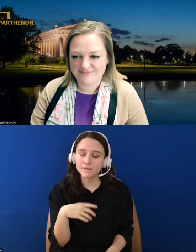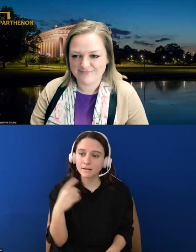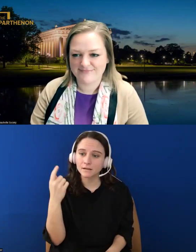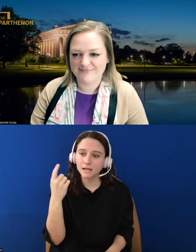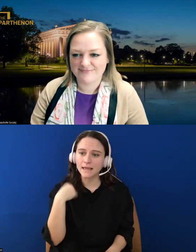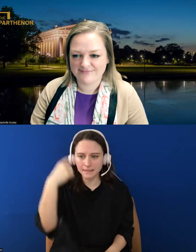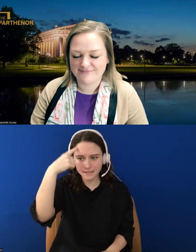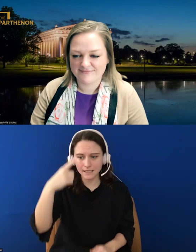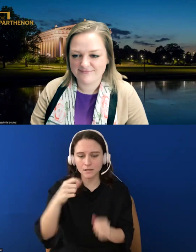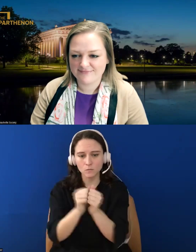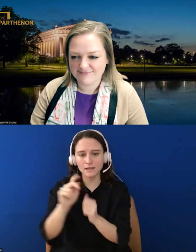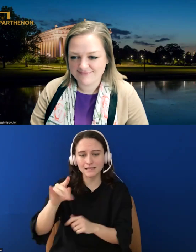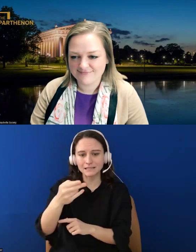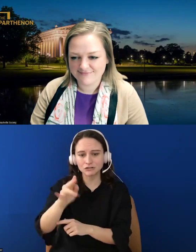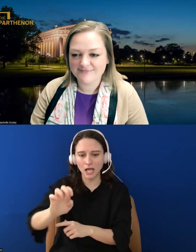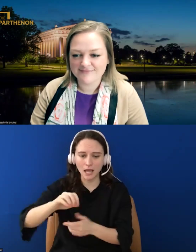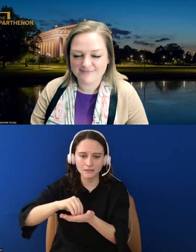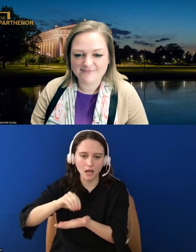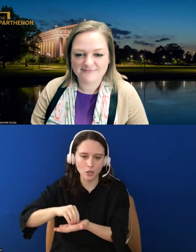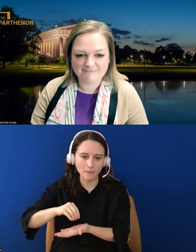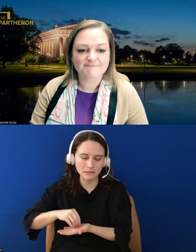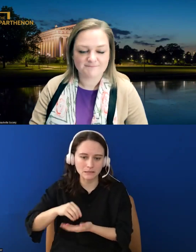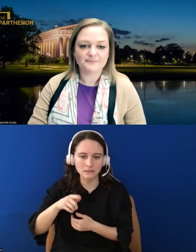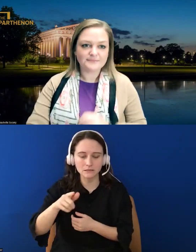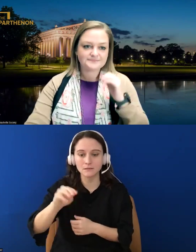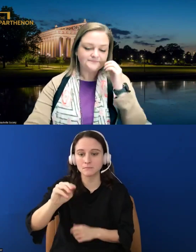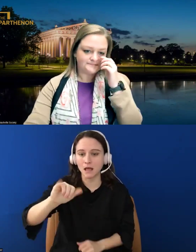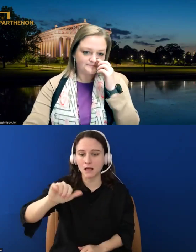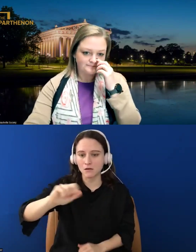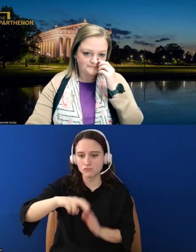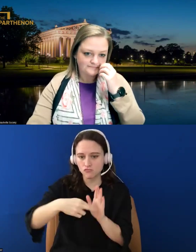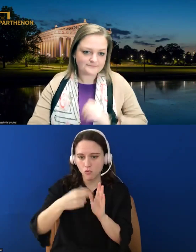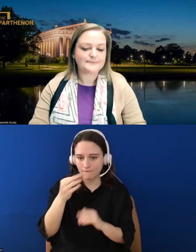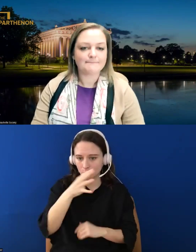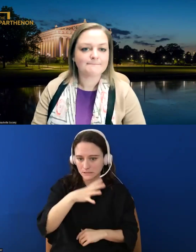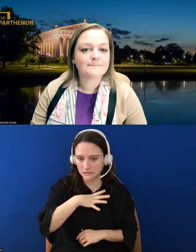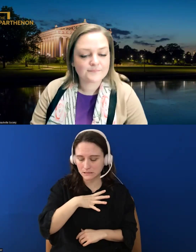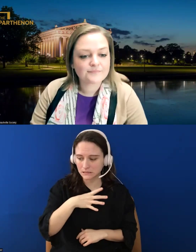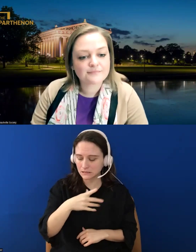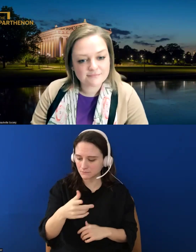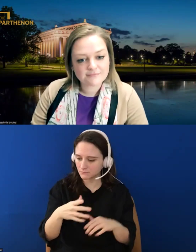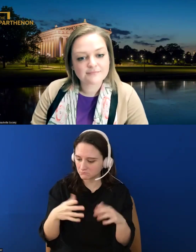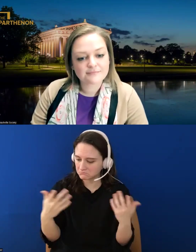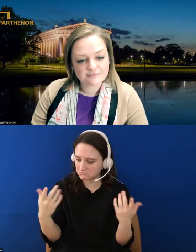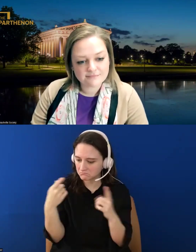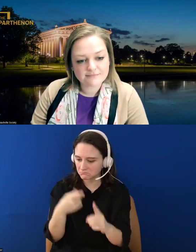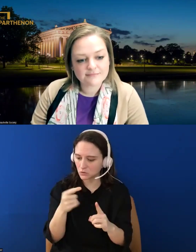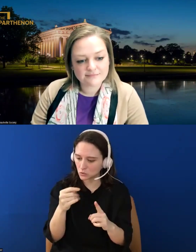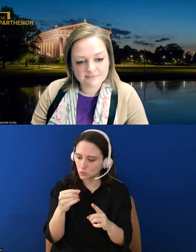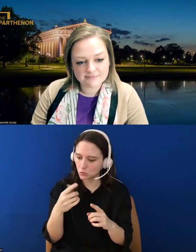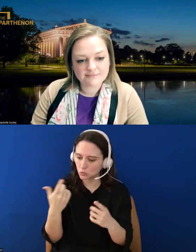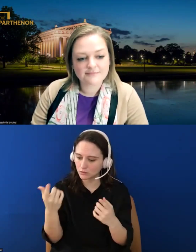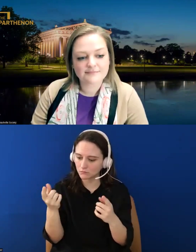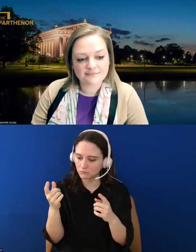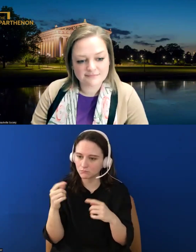I think in K'iche documents, the main role of women basically were to accompany